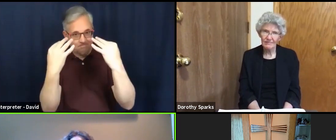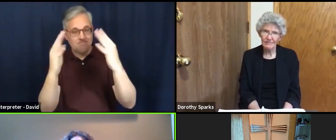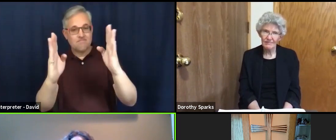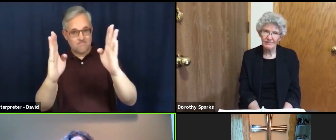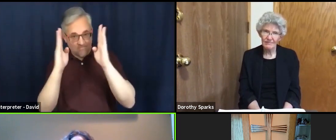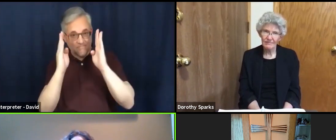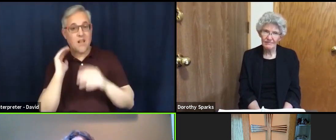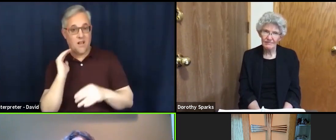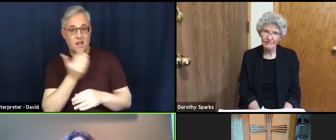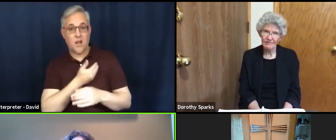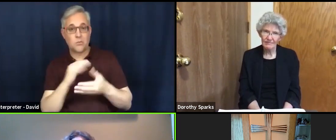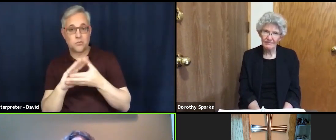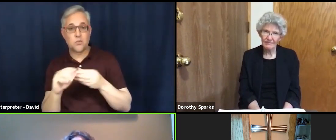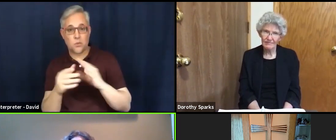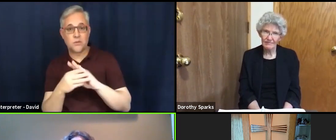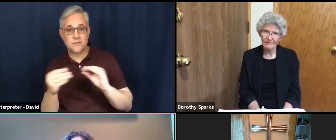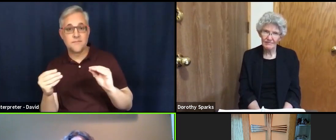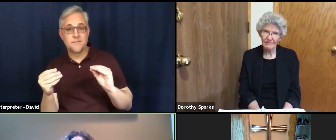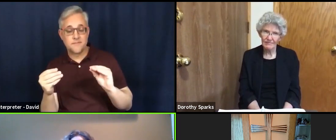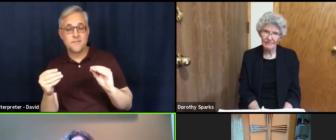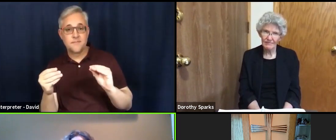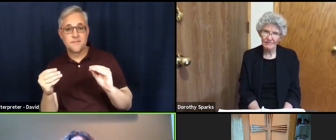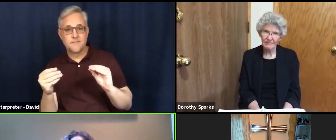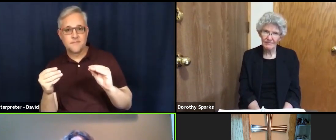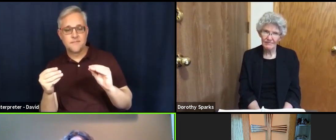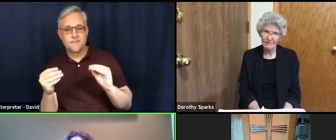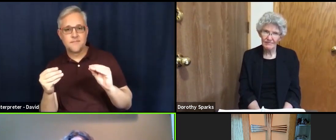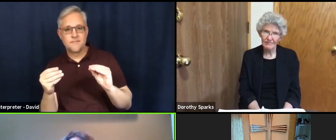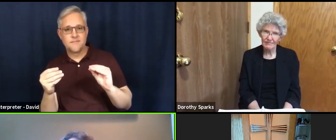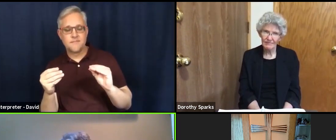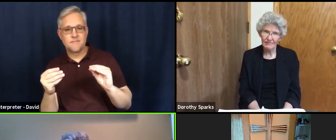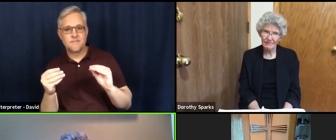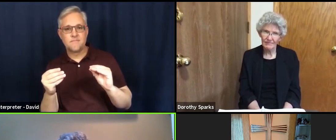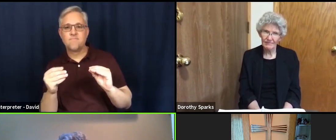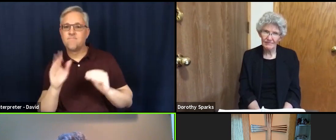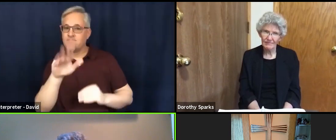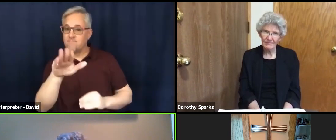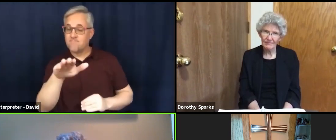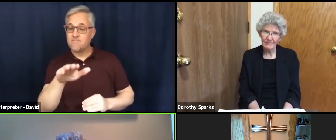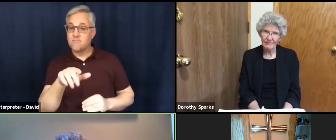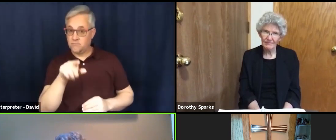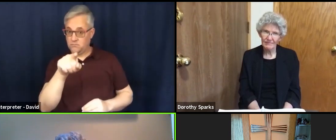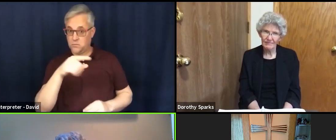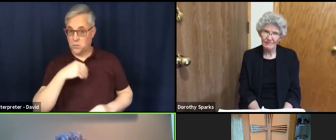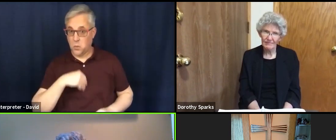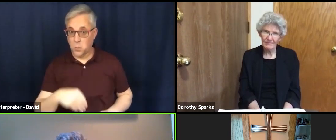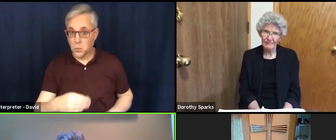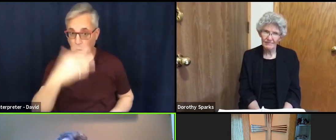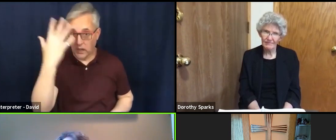and to start to recognize how the color of their skin